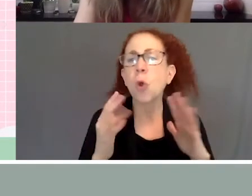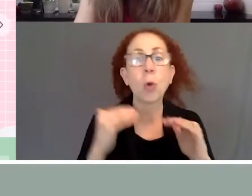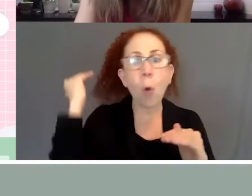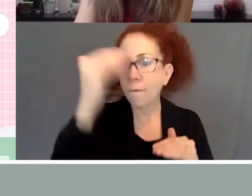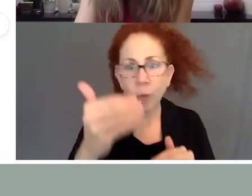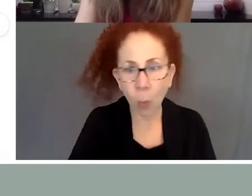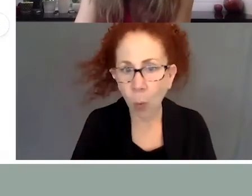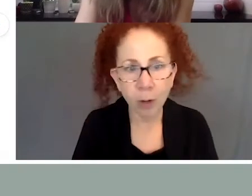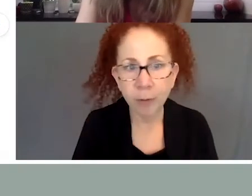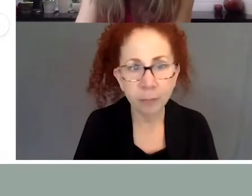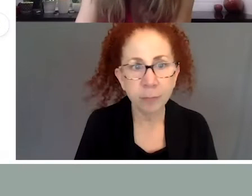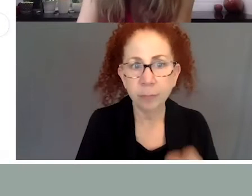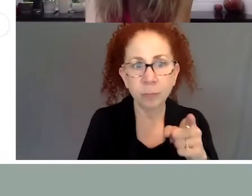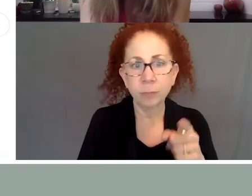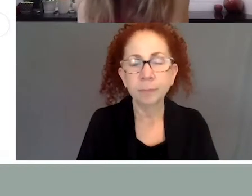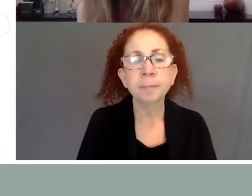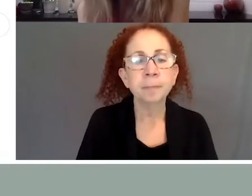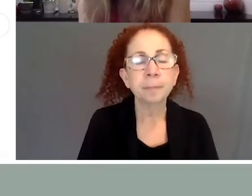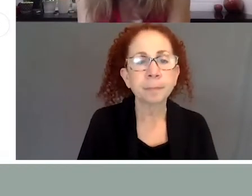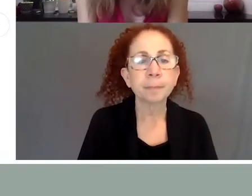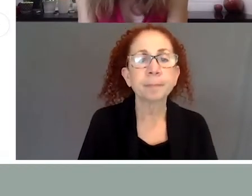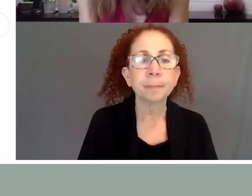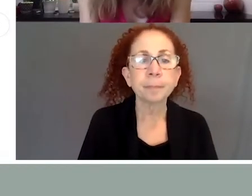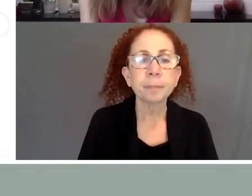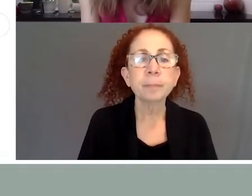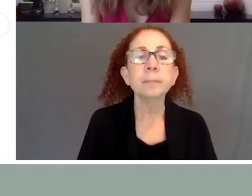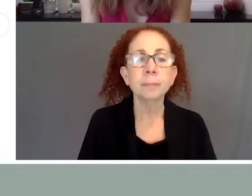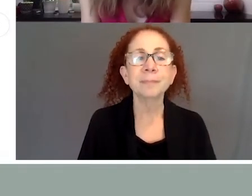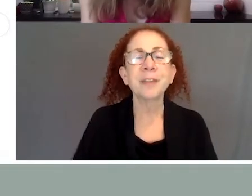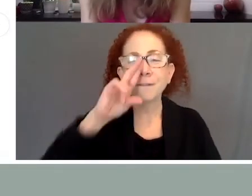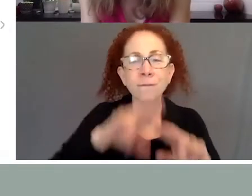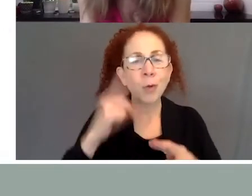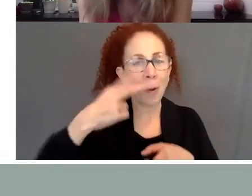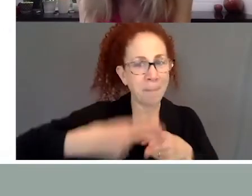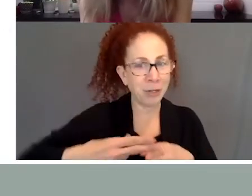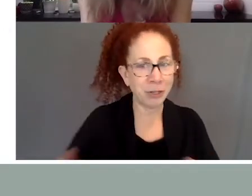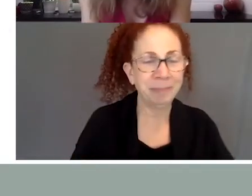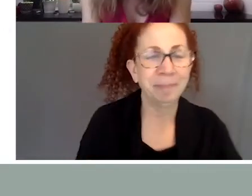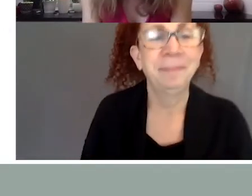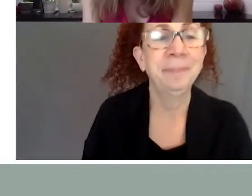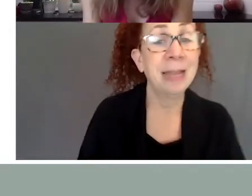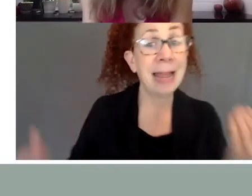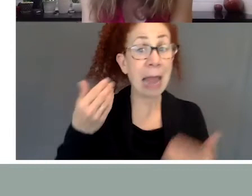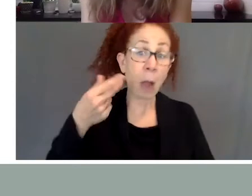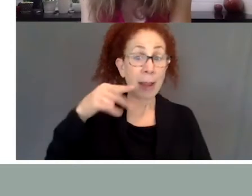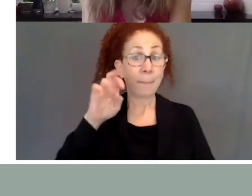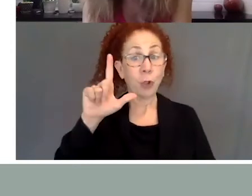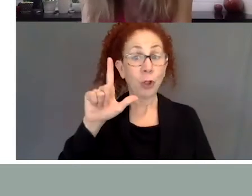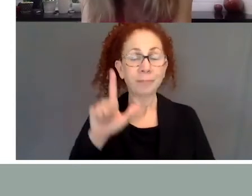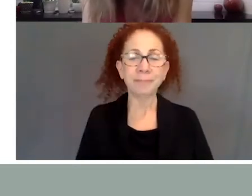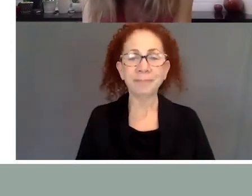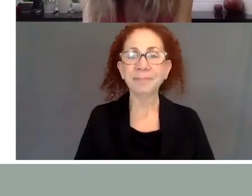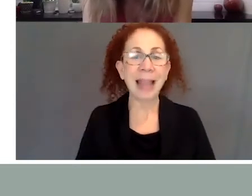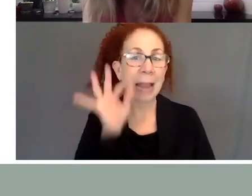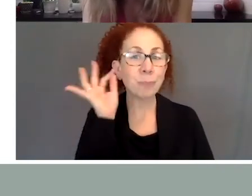overboard with the amounts. Now, one fun thing I wanted to mention, because we're in April, and even